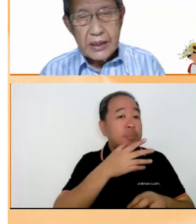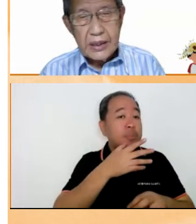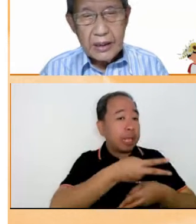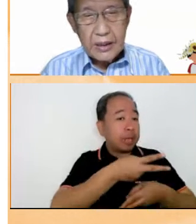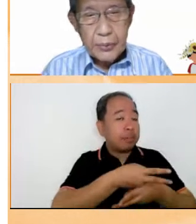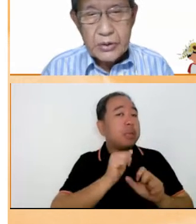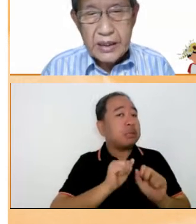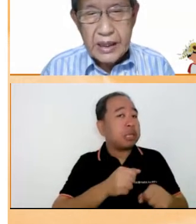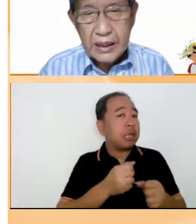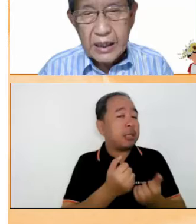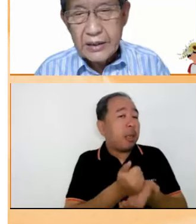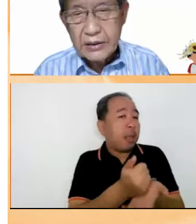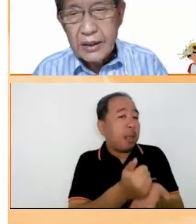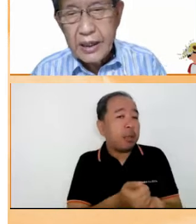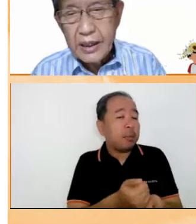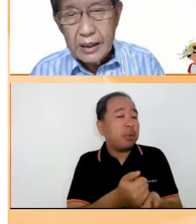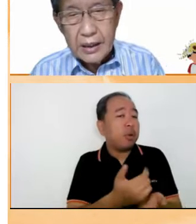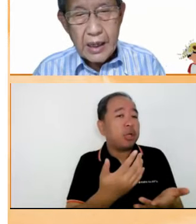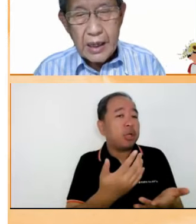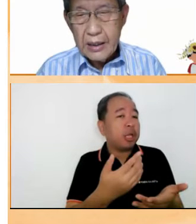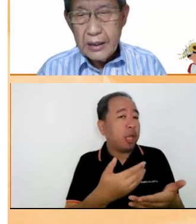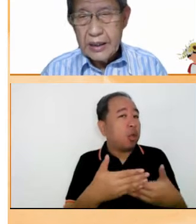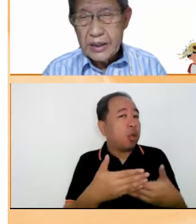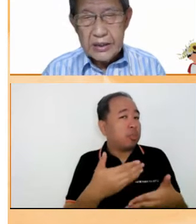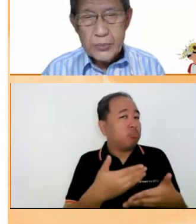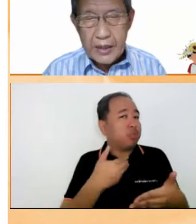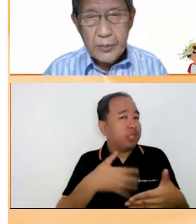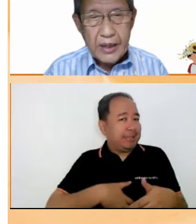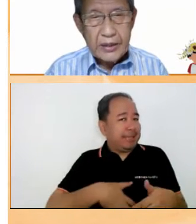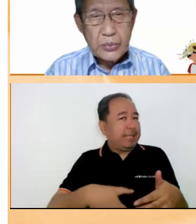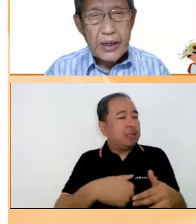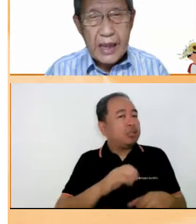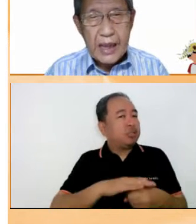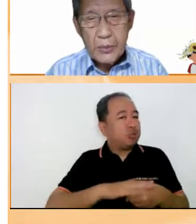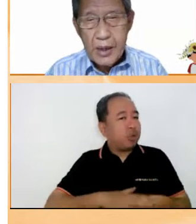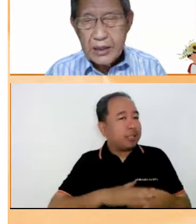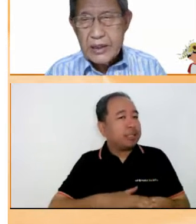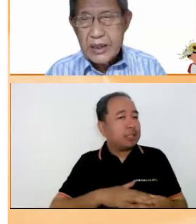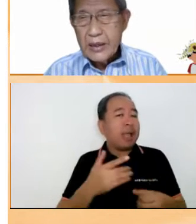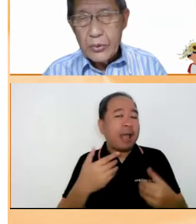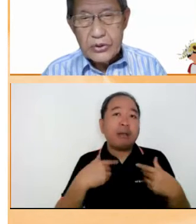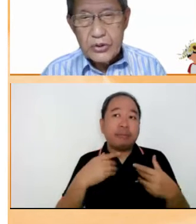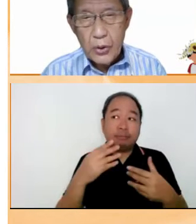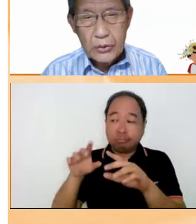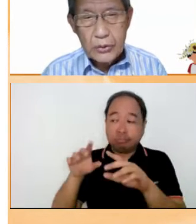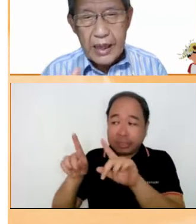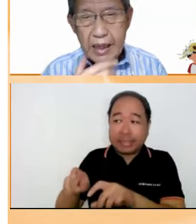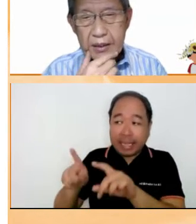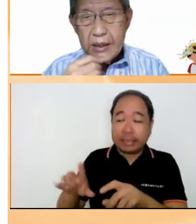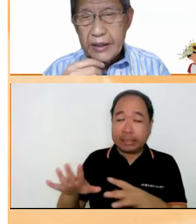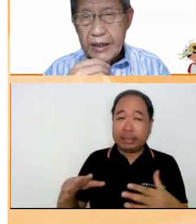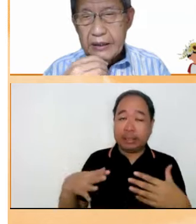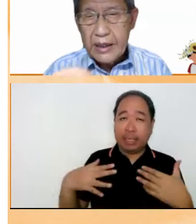stress, early postnatal handling. These are experiments with animals would show